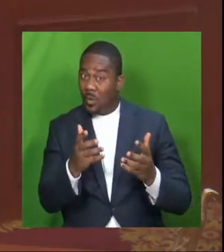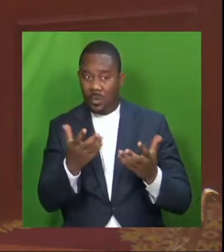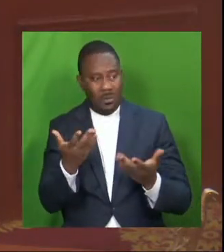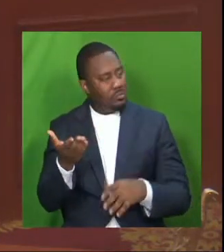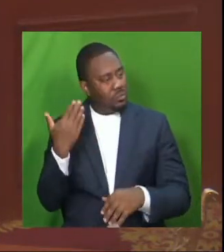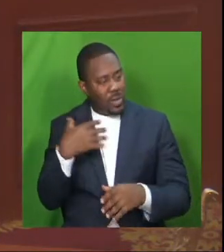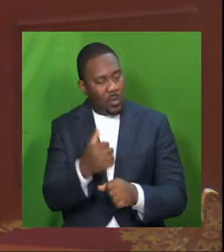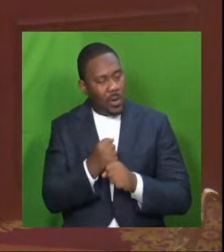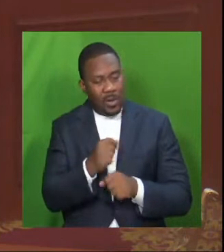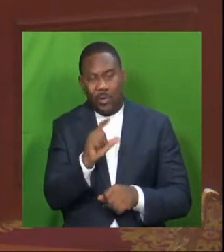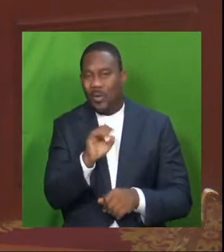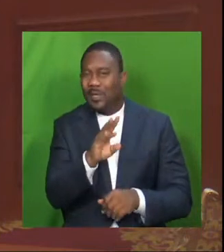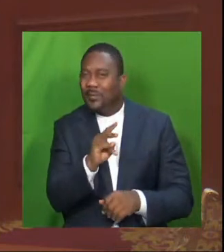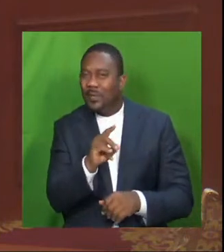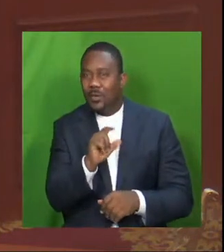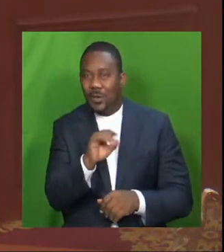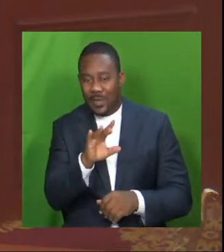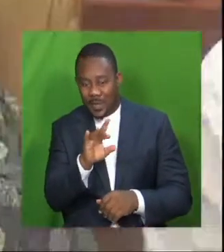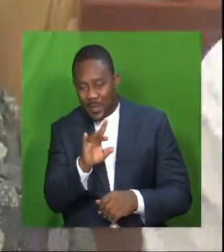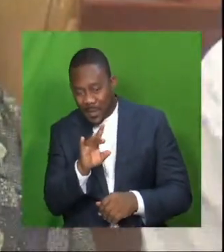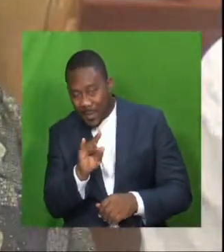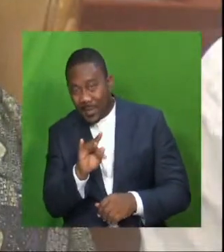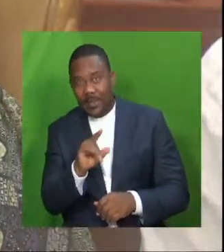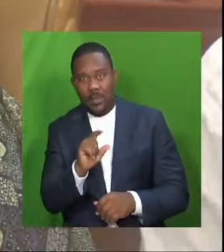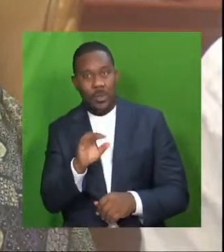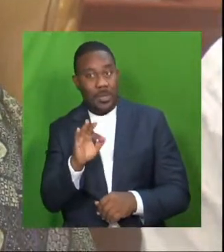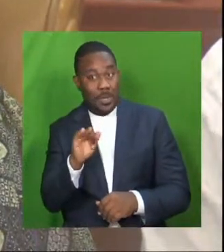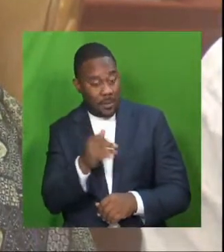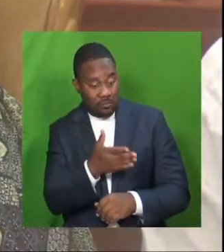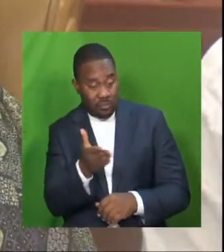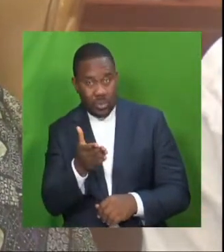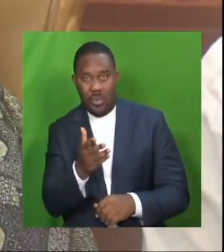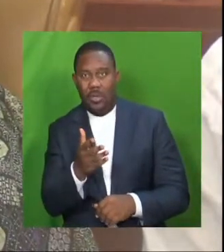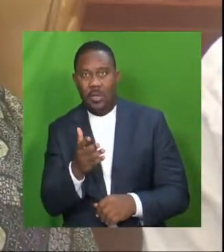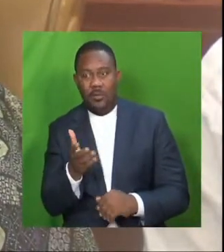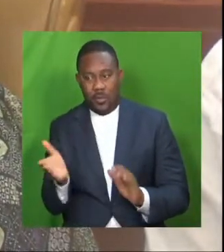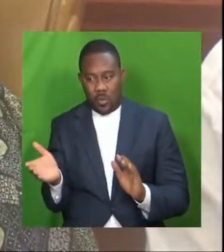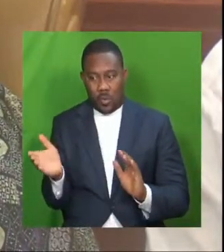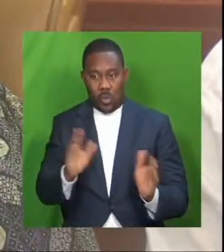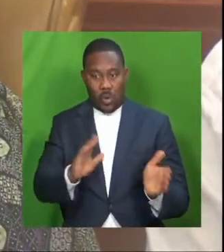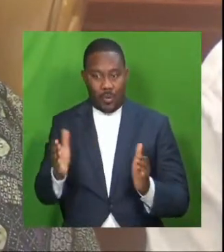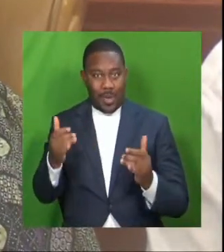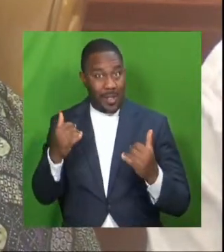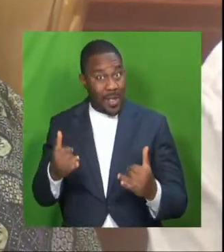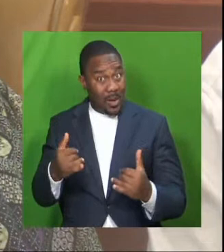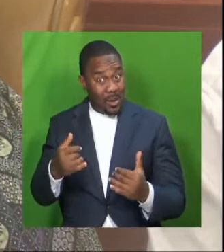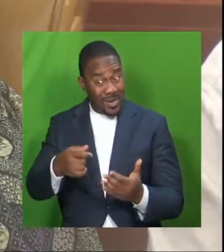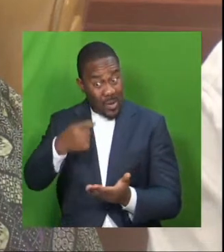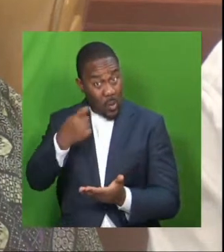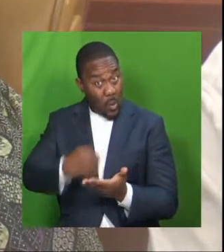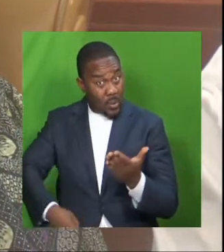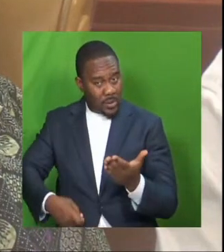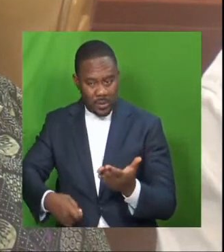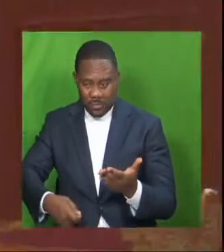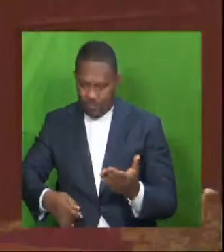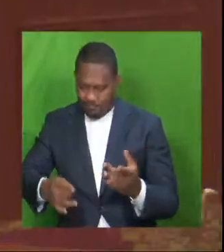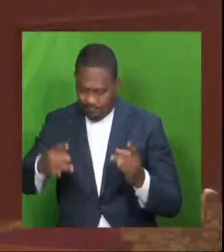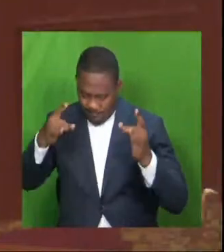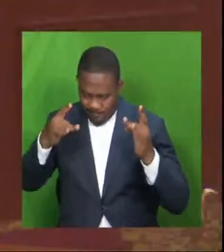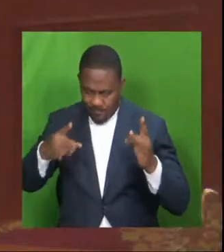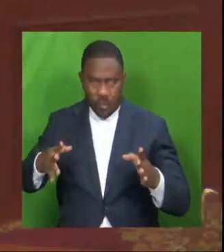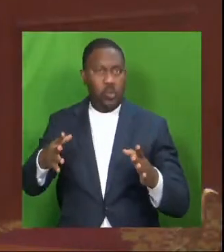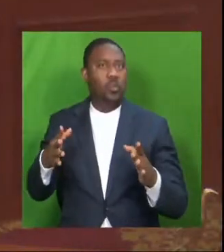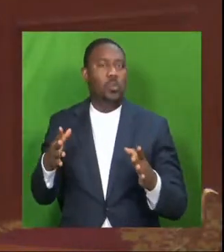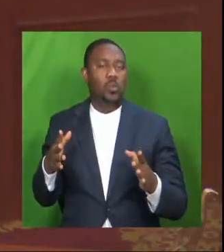2017, 2018, 2019, the cost overrun, they simply cannot bear it. Therefore,